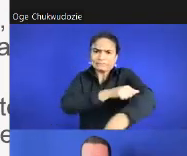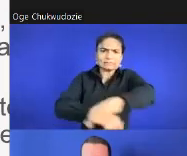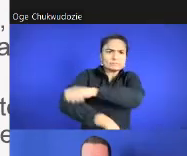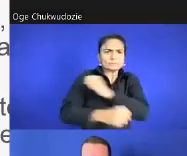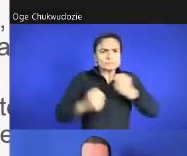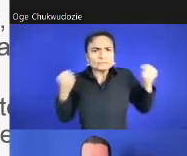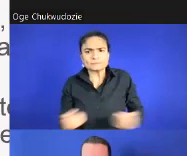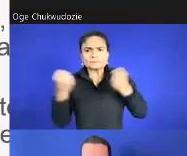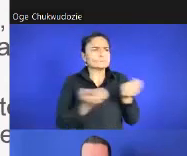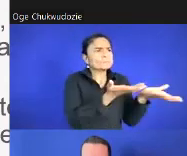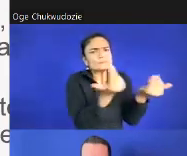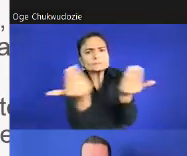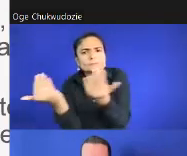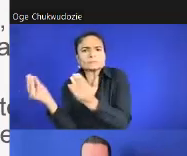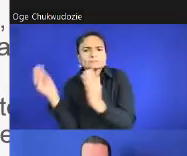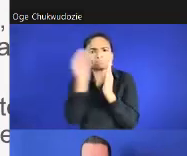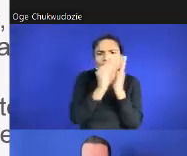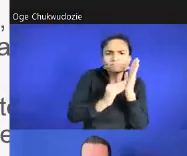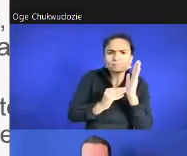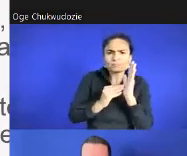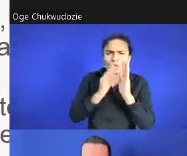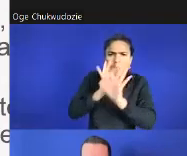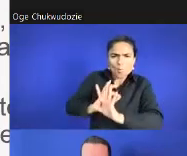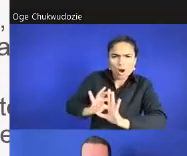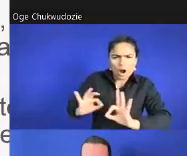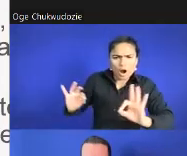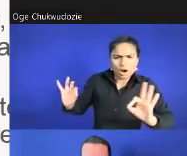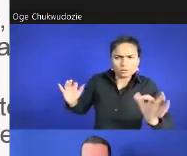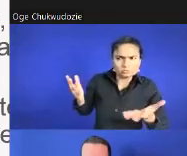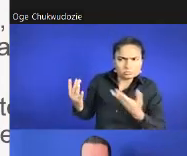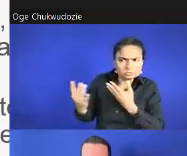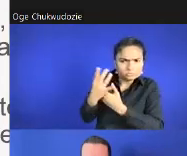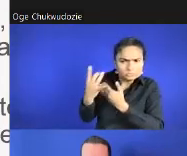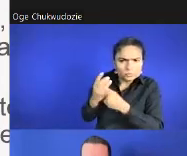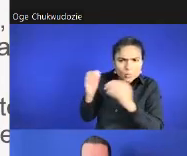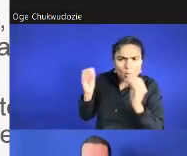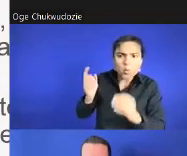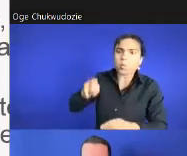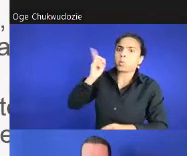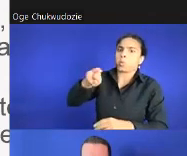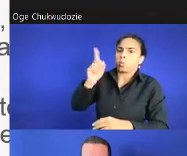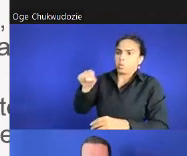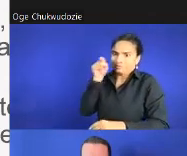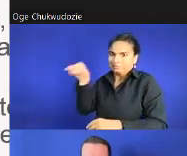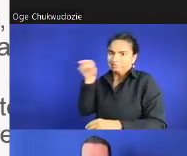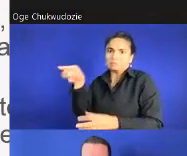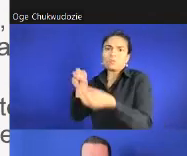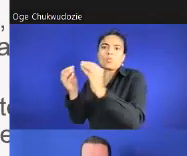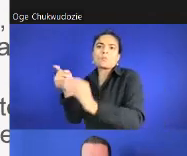necessary changes that we need to, if there's a need for. Next slide, please.